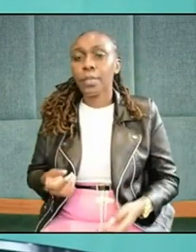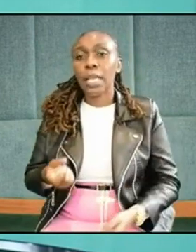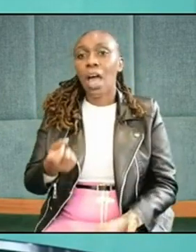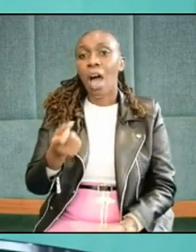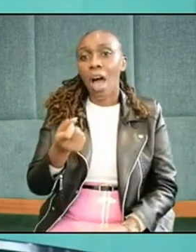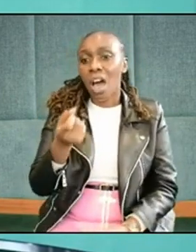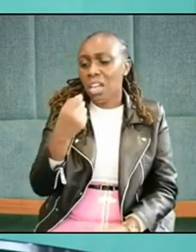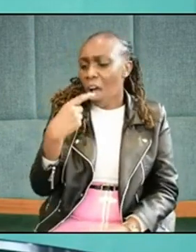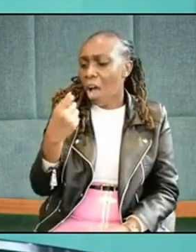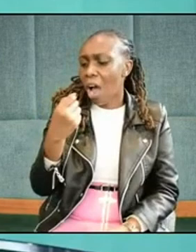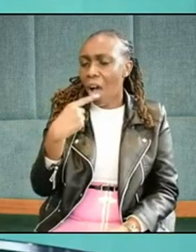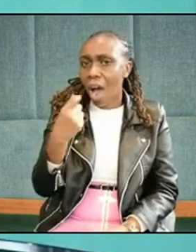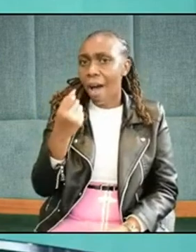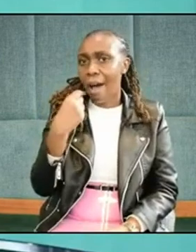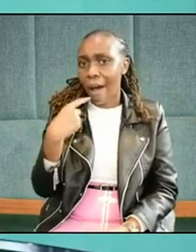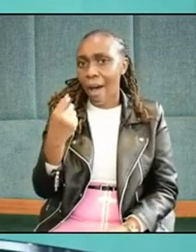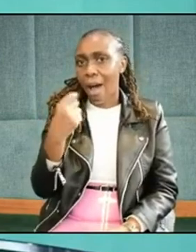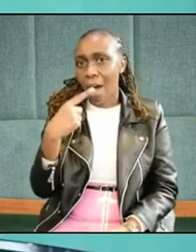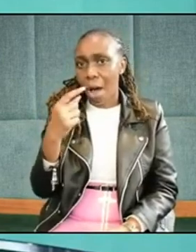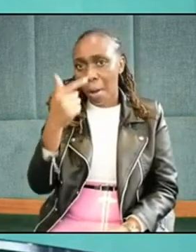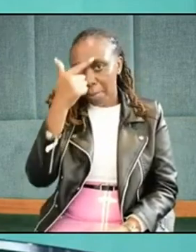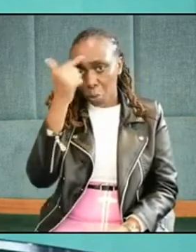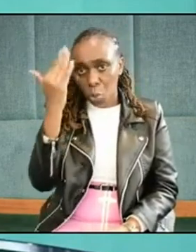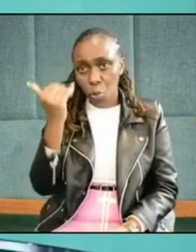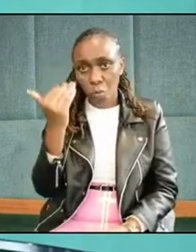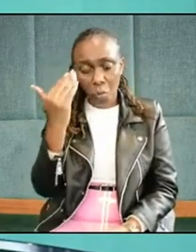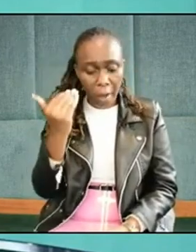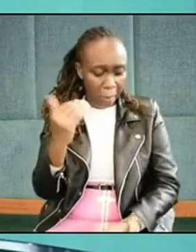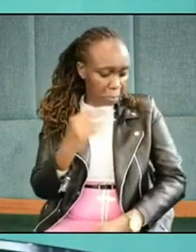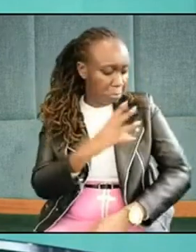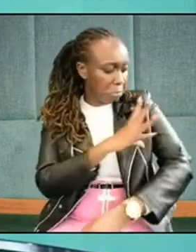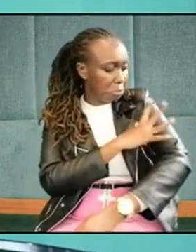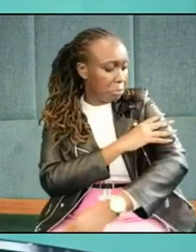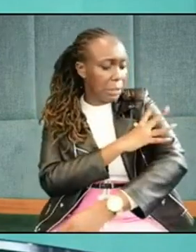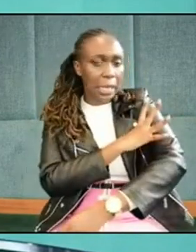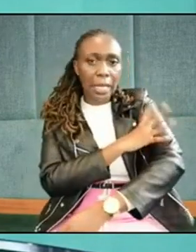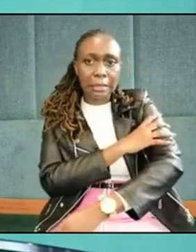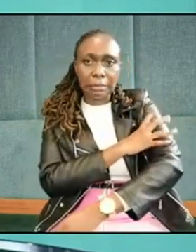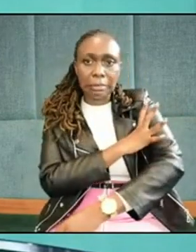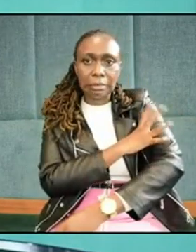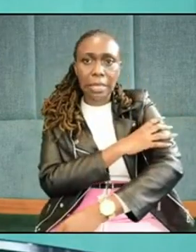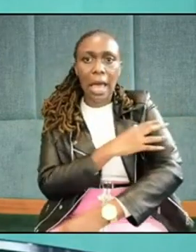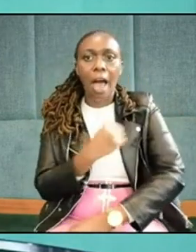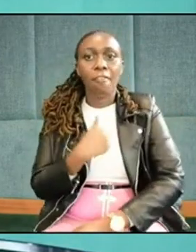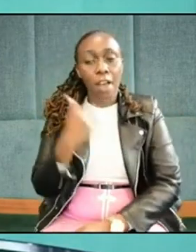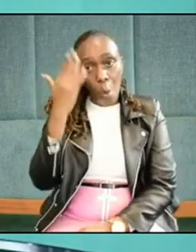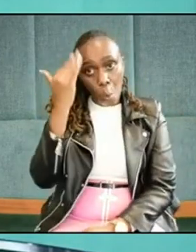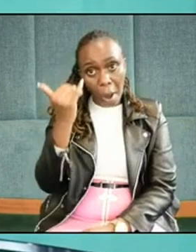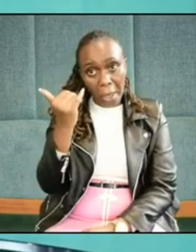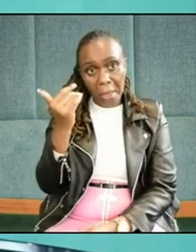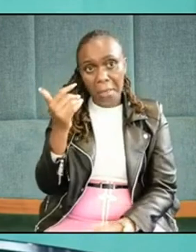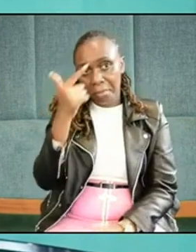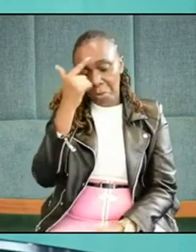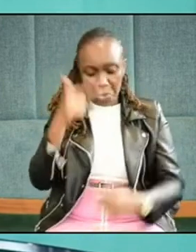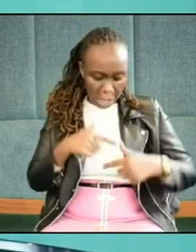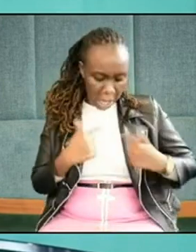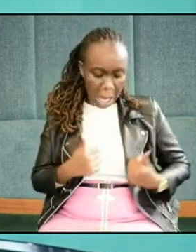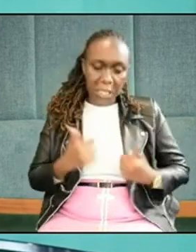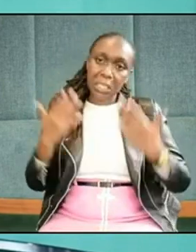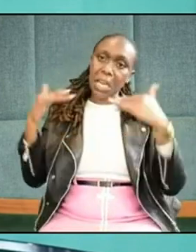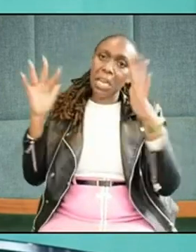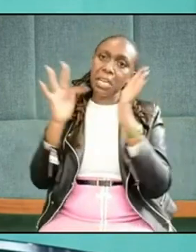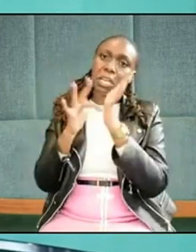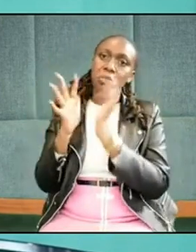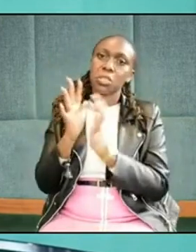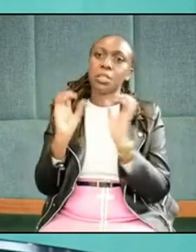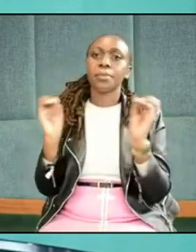heart tablets, and high blood pressure because their hearts are not submitted to Jesus. I want to say to you today,